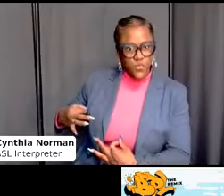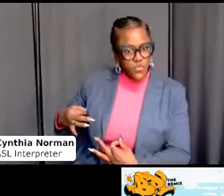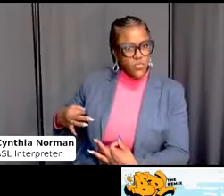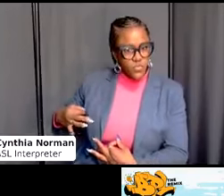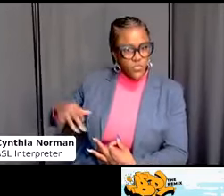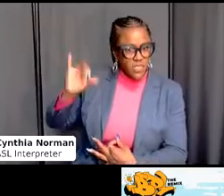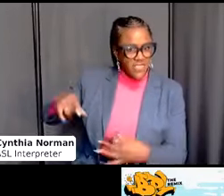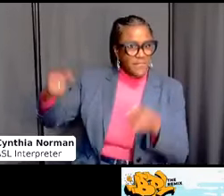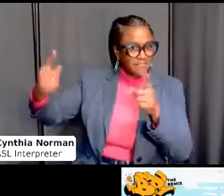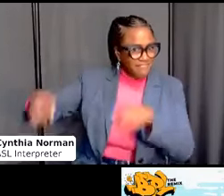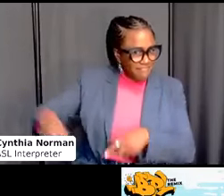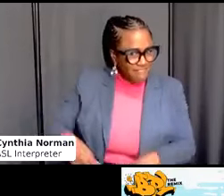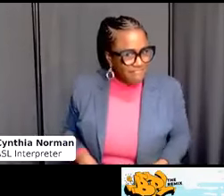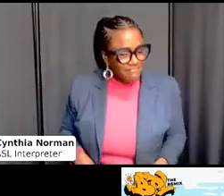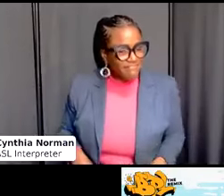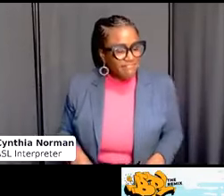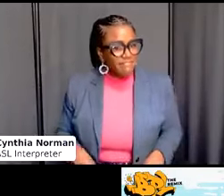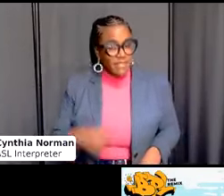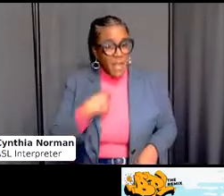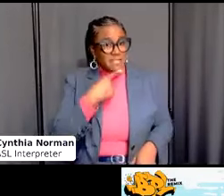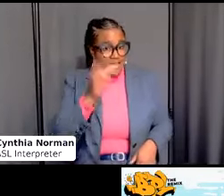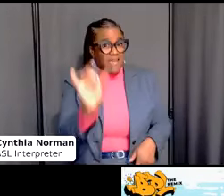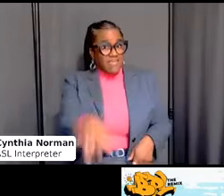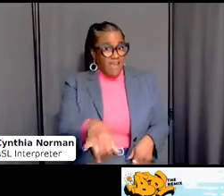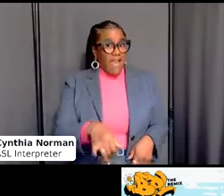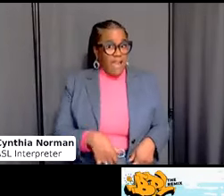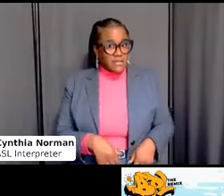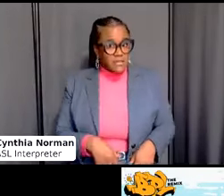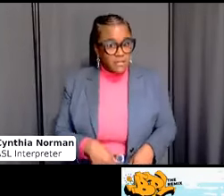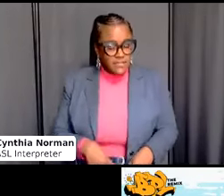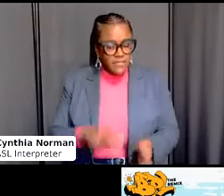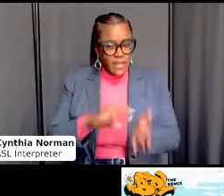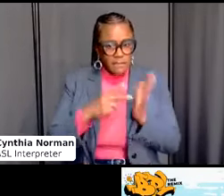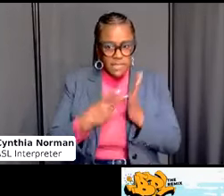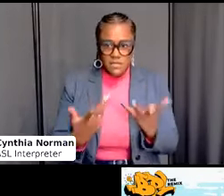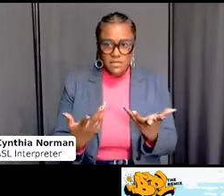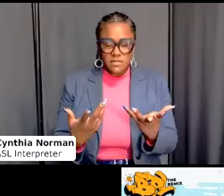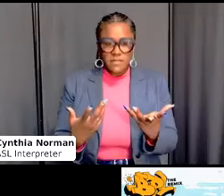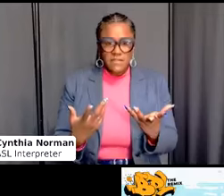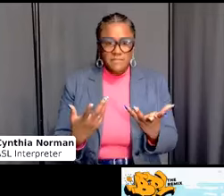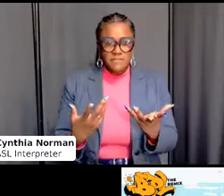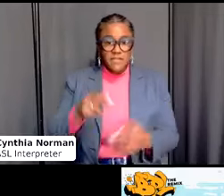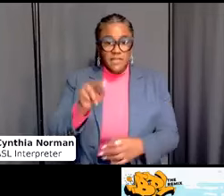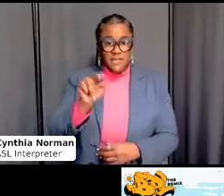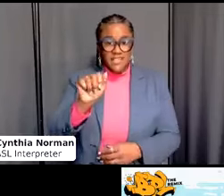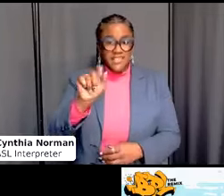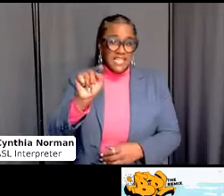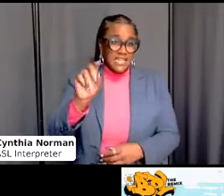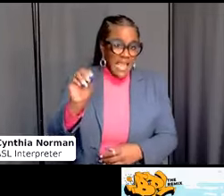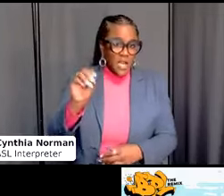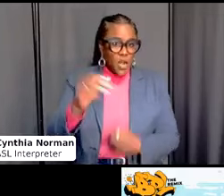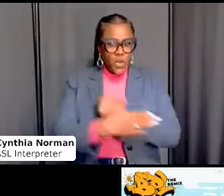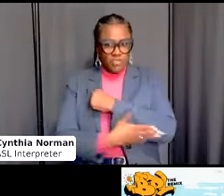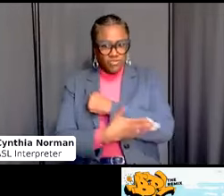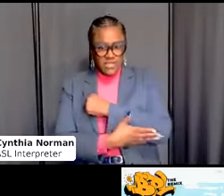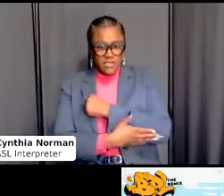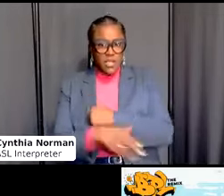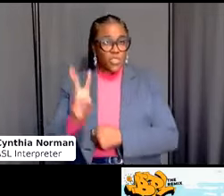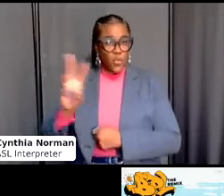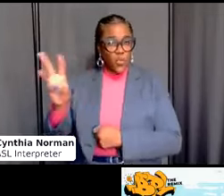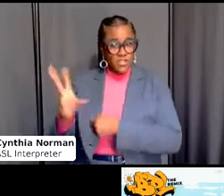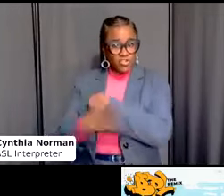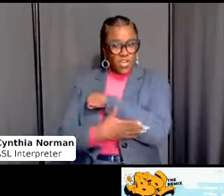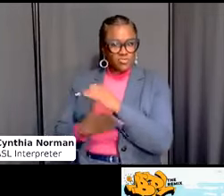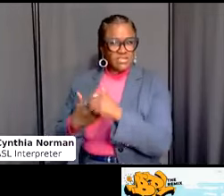So that I'm saying that to say that the NATO countries, the Western countries led by the United